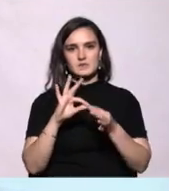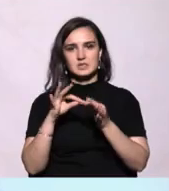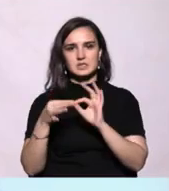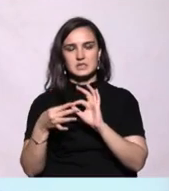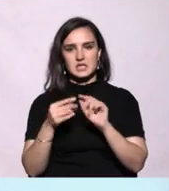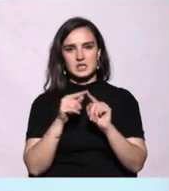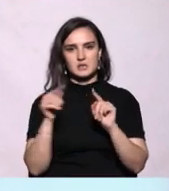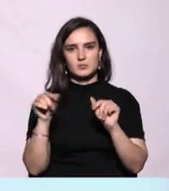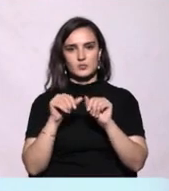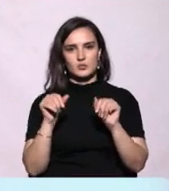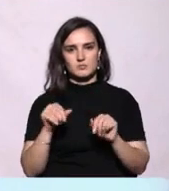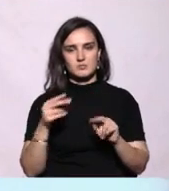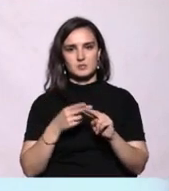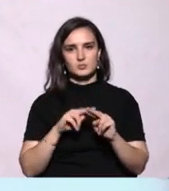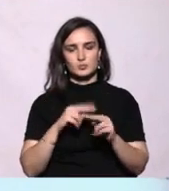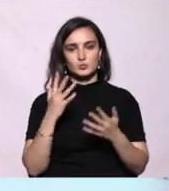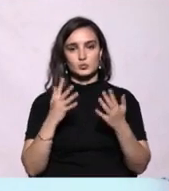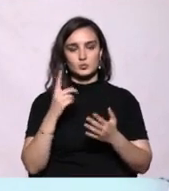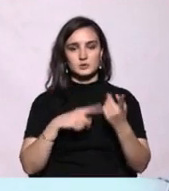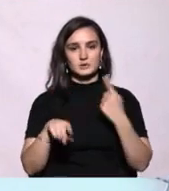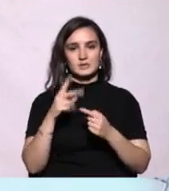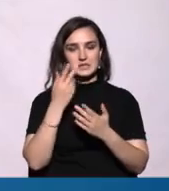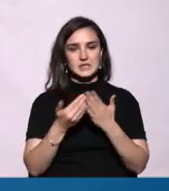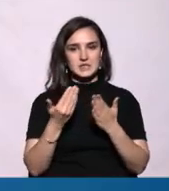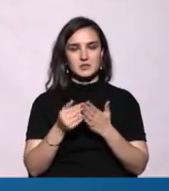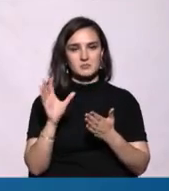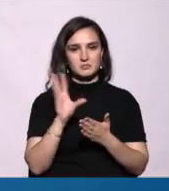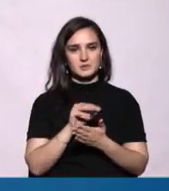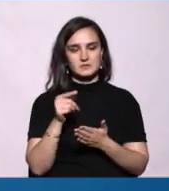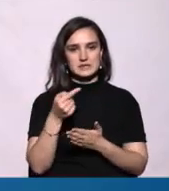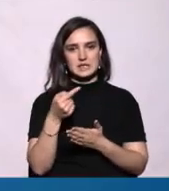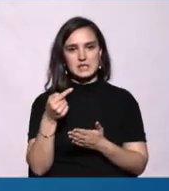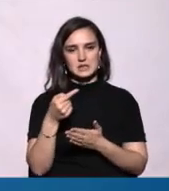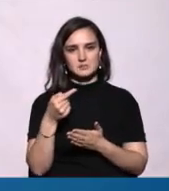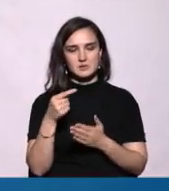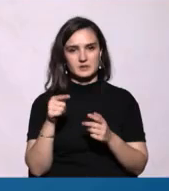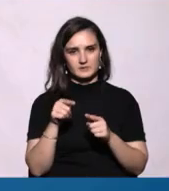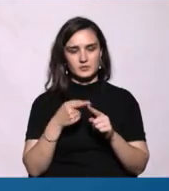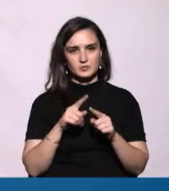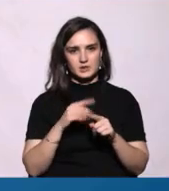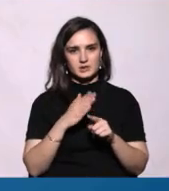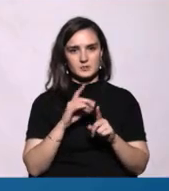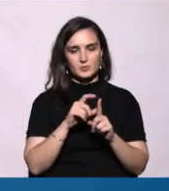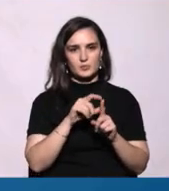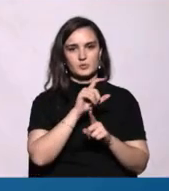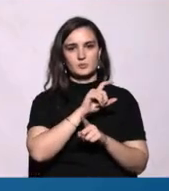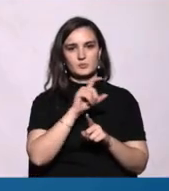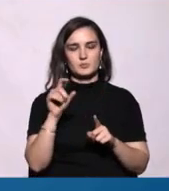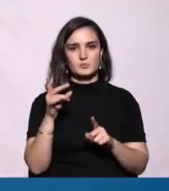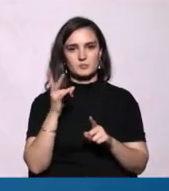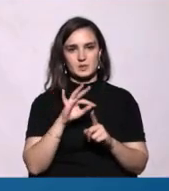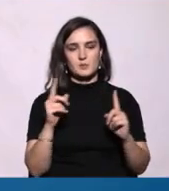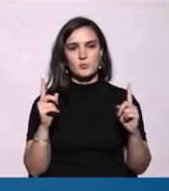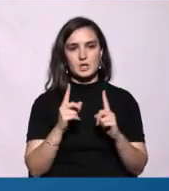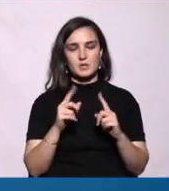And, now for a few examples of the negative form of the verb to be, but in its